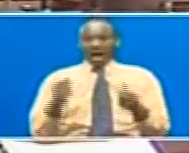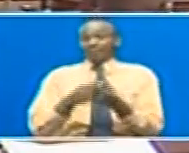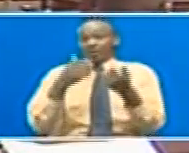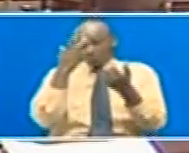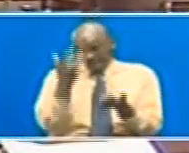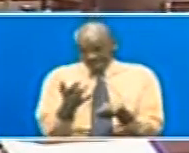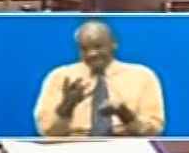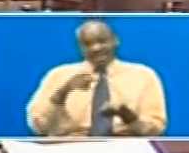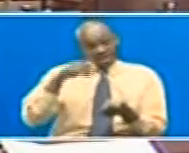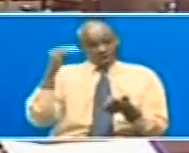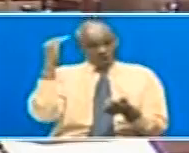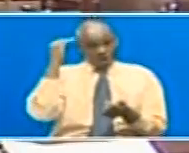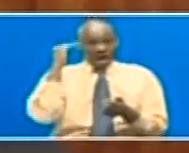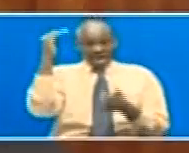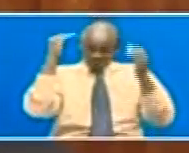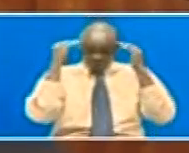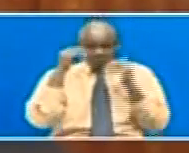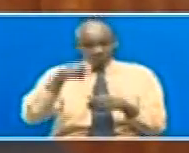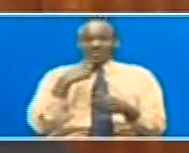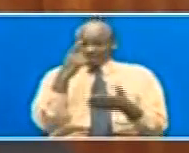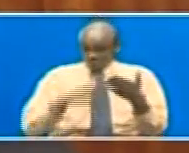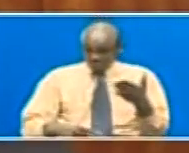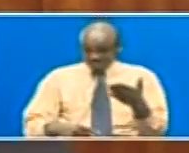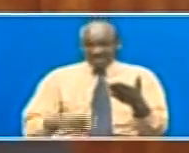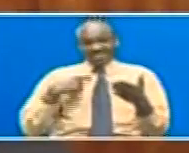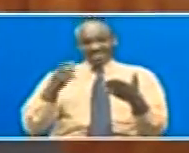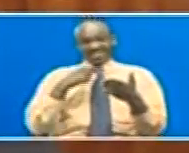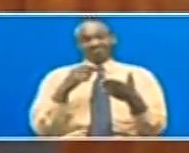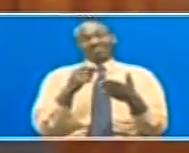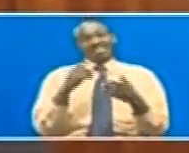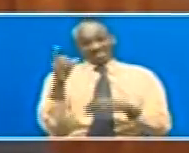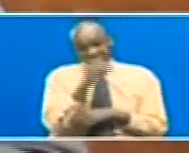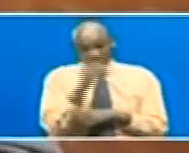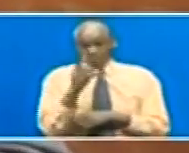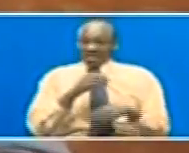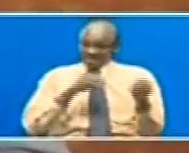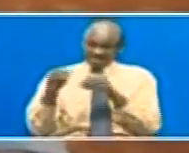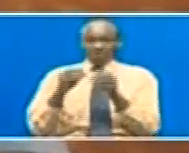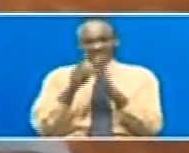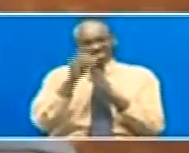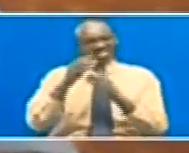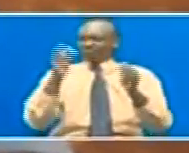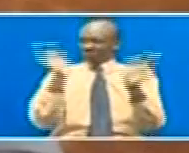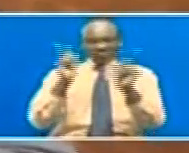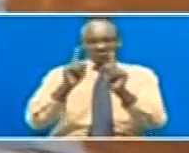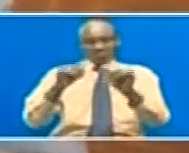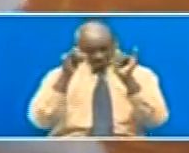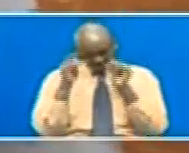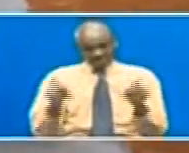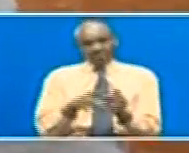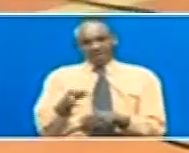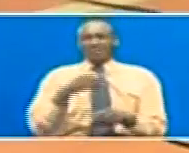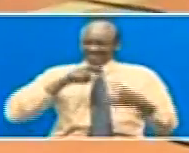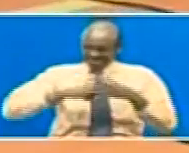by a Supreme Court ruling early in the day that upheld the authority's digital migration debts. The authority now says it